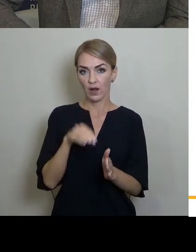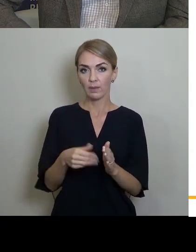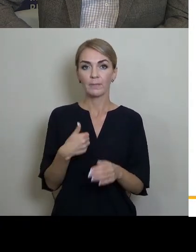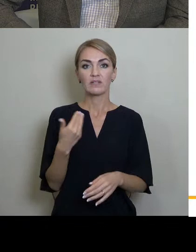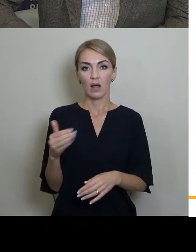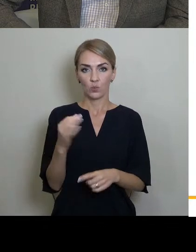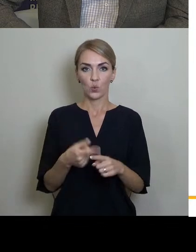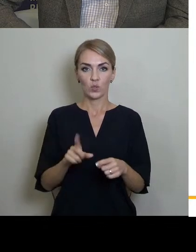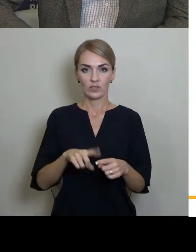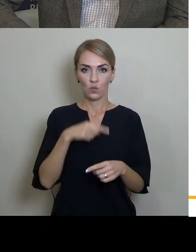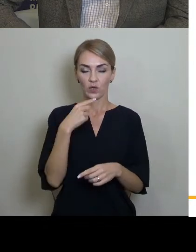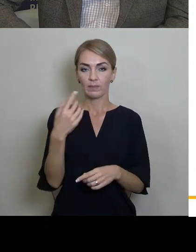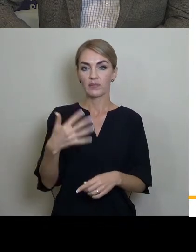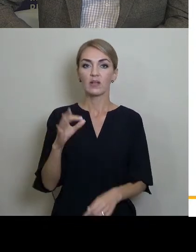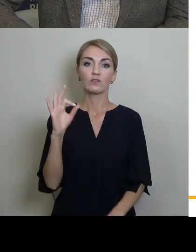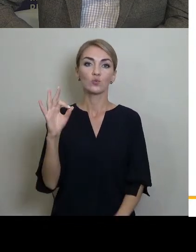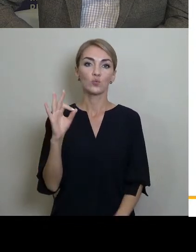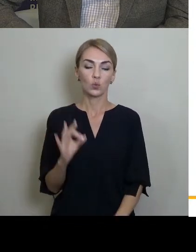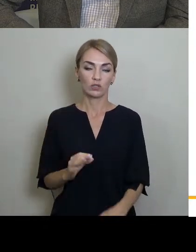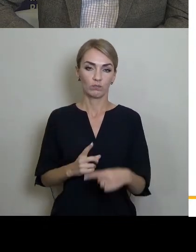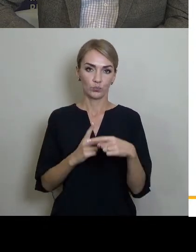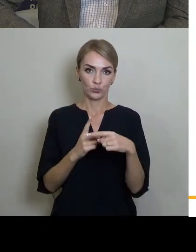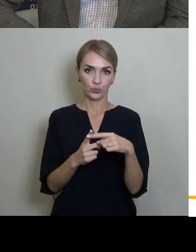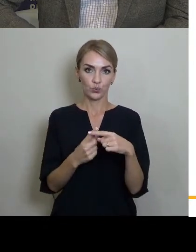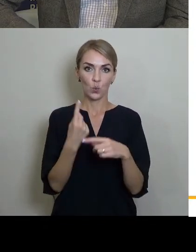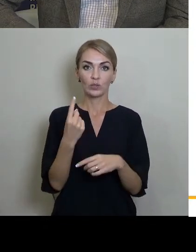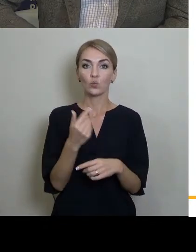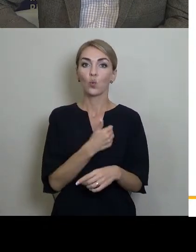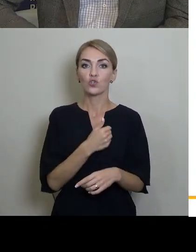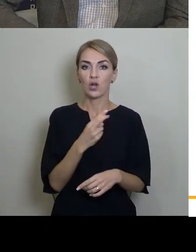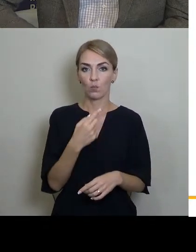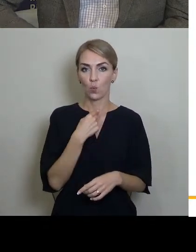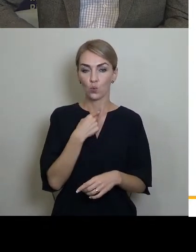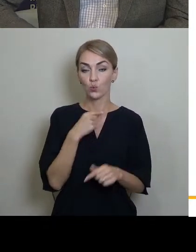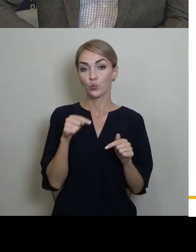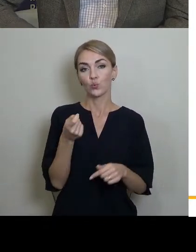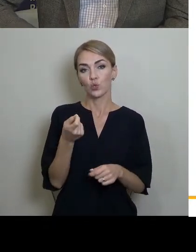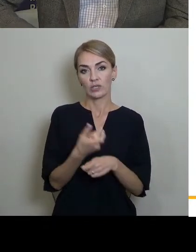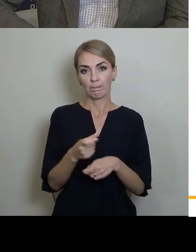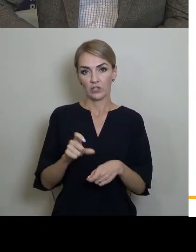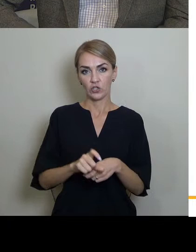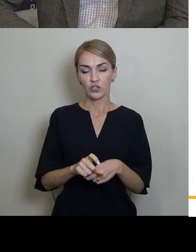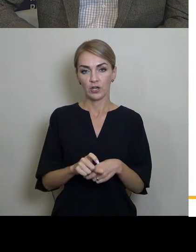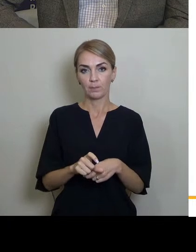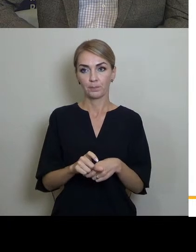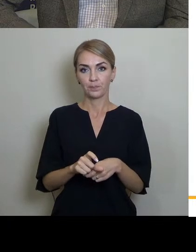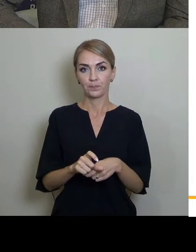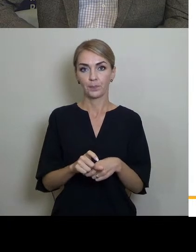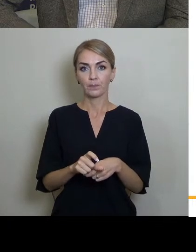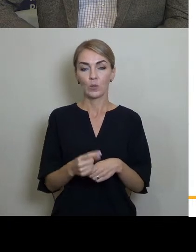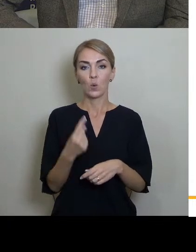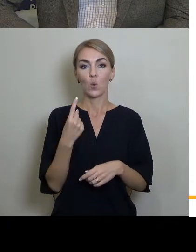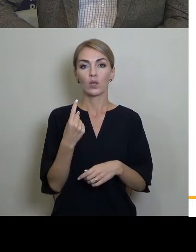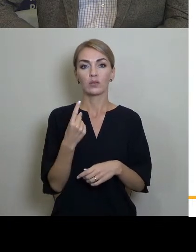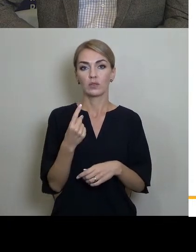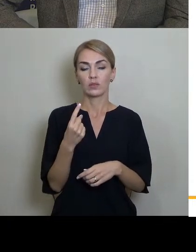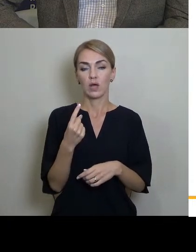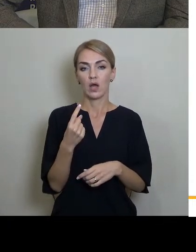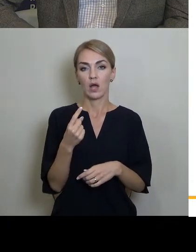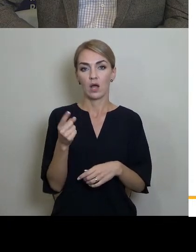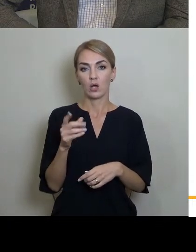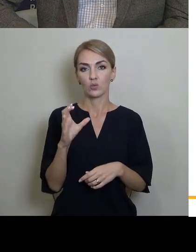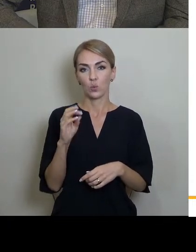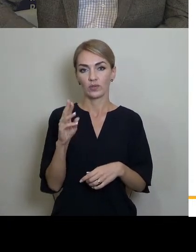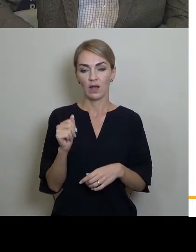who participated in the elections, 50% plus at least one vote. Here I've written a little bit more